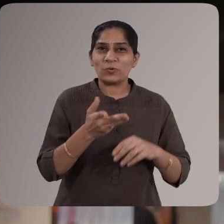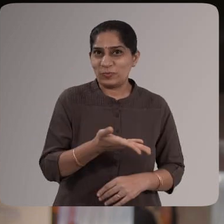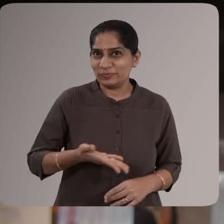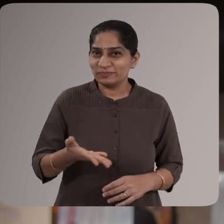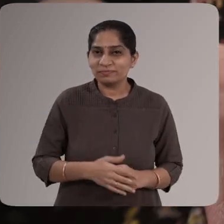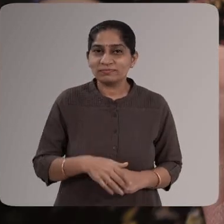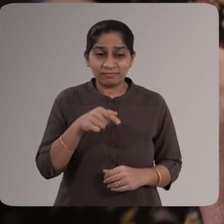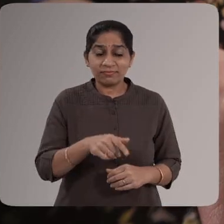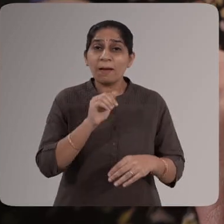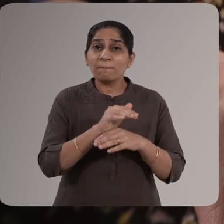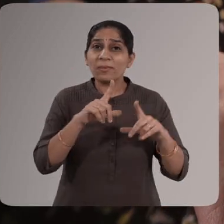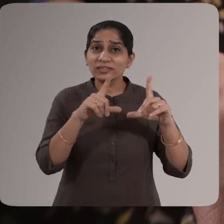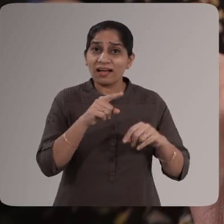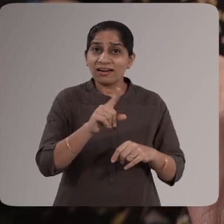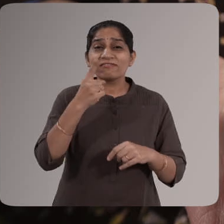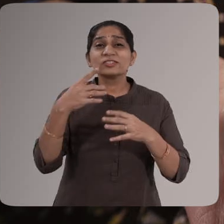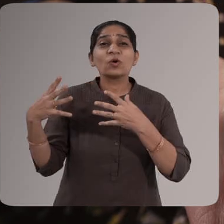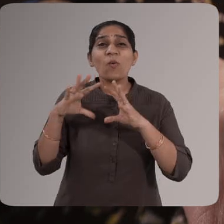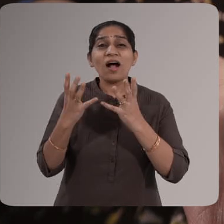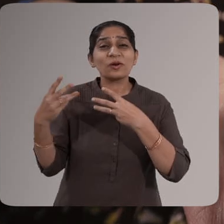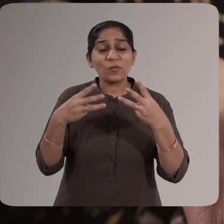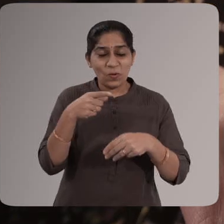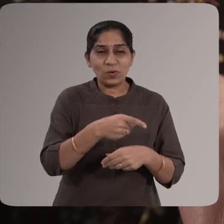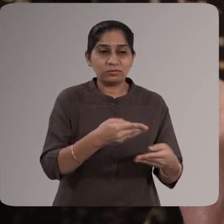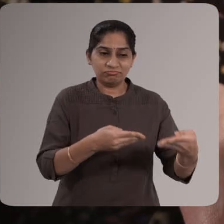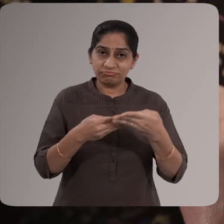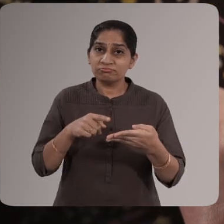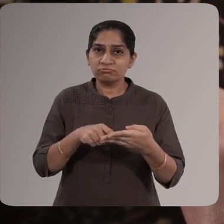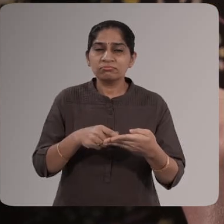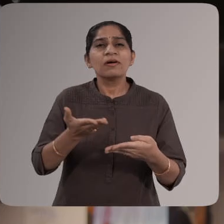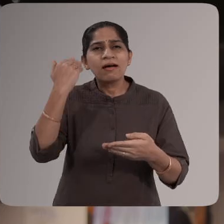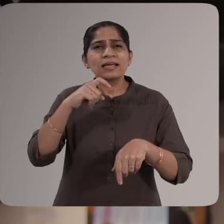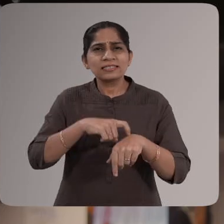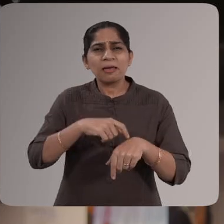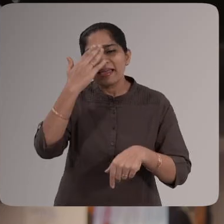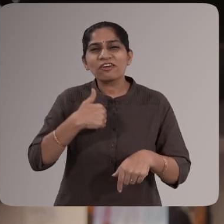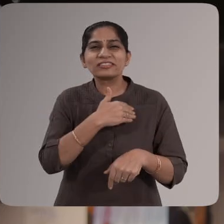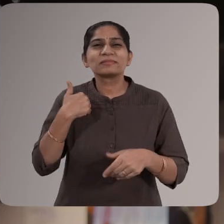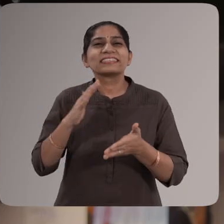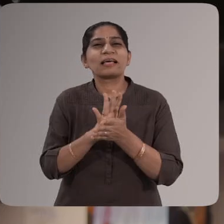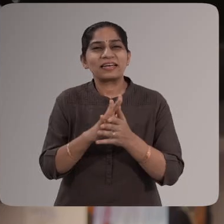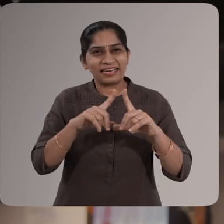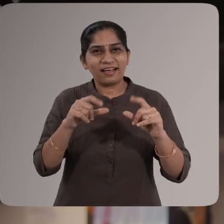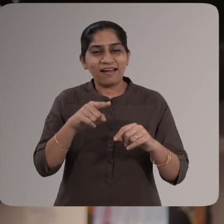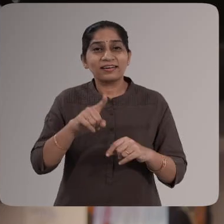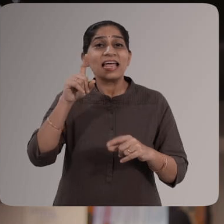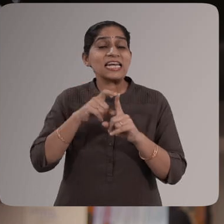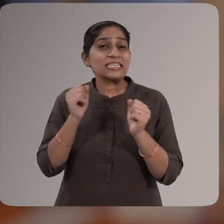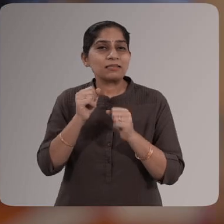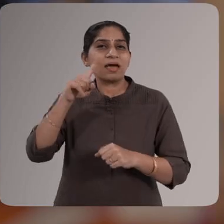galleries. This First World War postcard in the collections of the Imperial War Museum is a Christmas card from